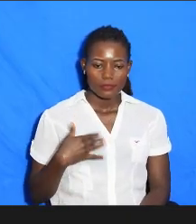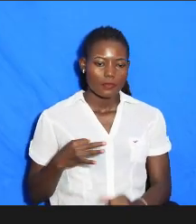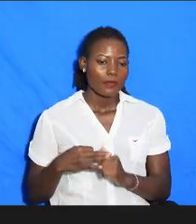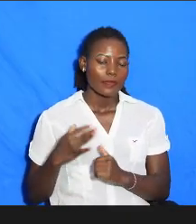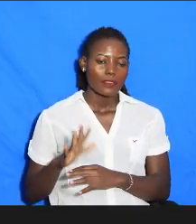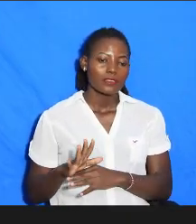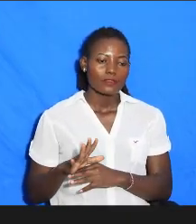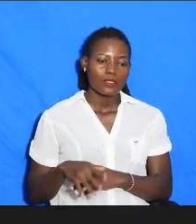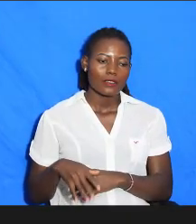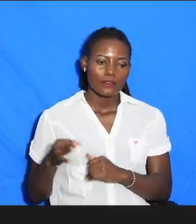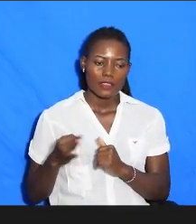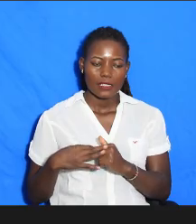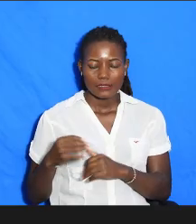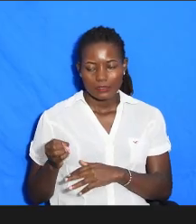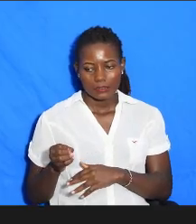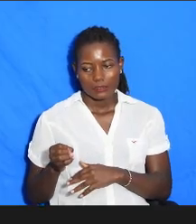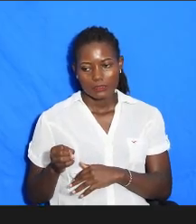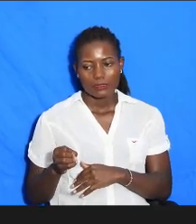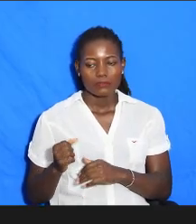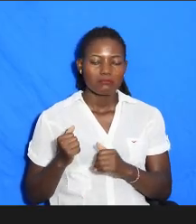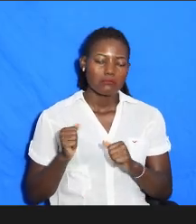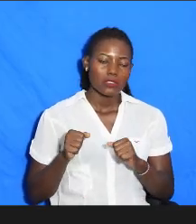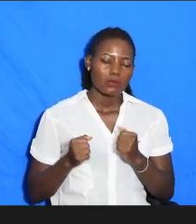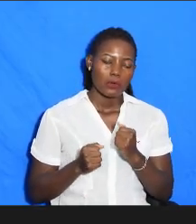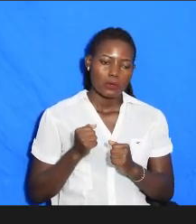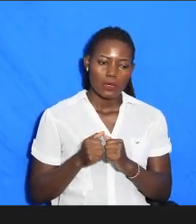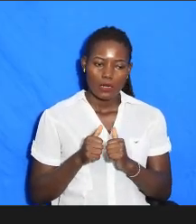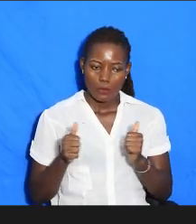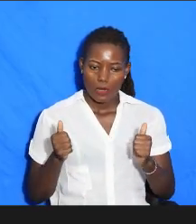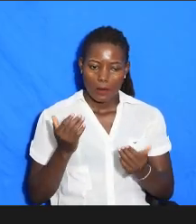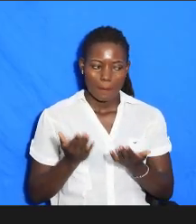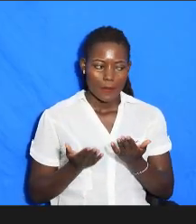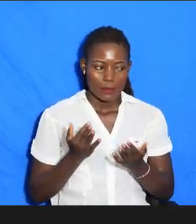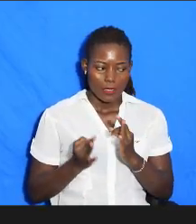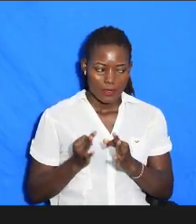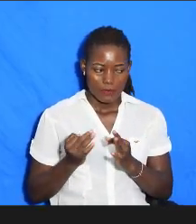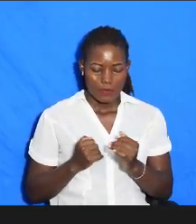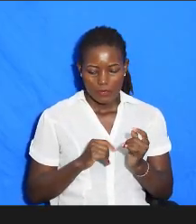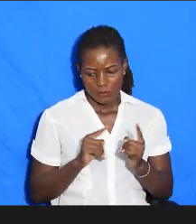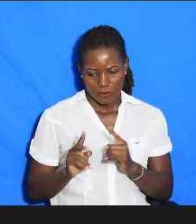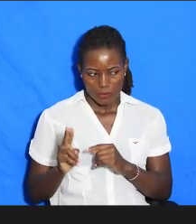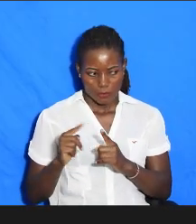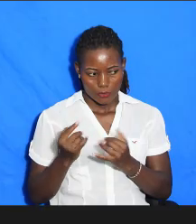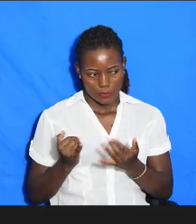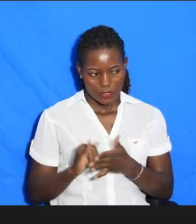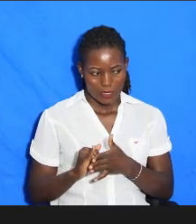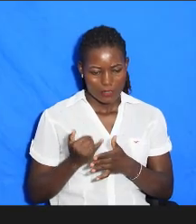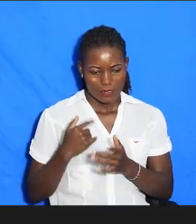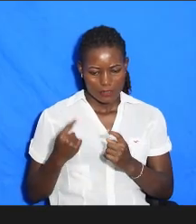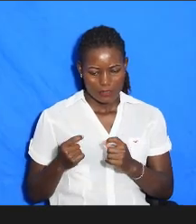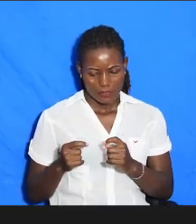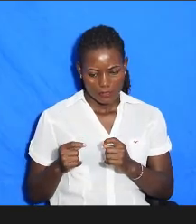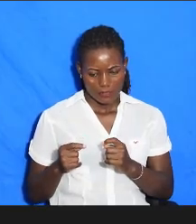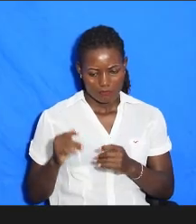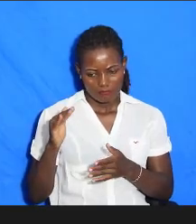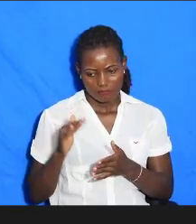85, they're 80 and they can run pretty well. For me, if I go up to that, let me say I tried at one point, I think I reached